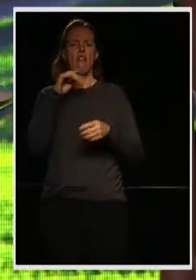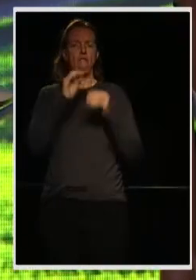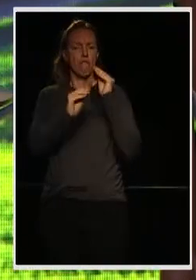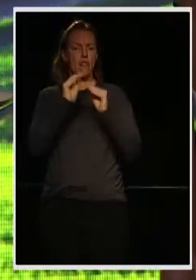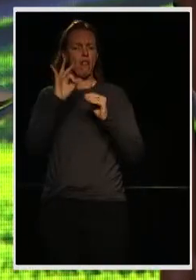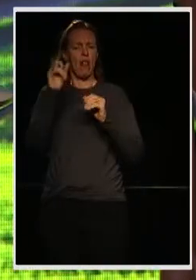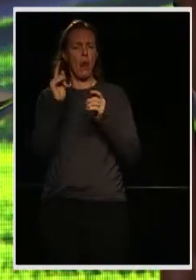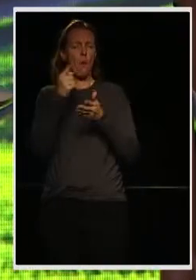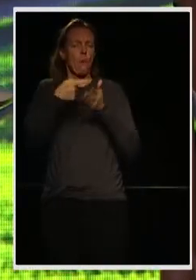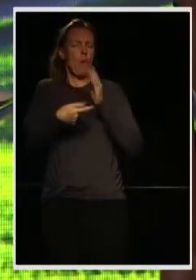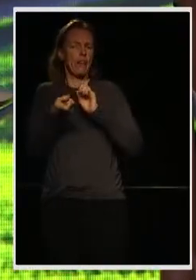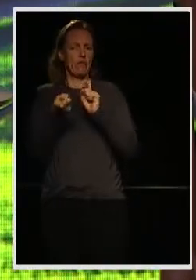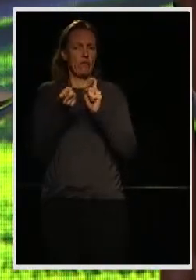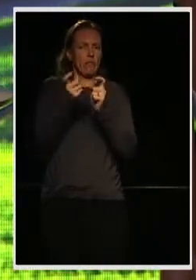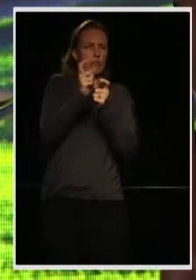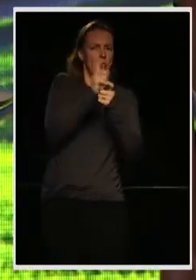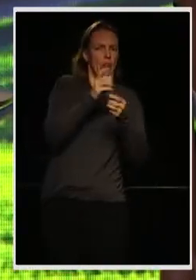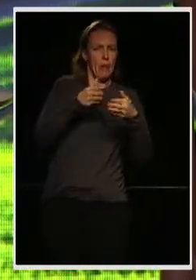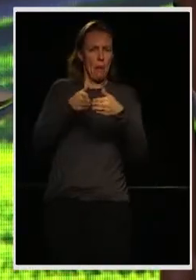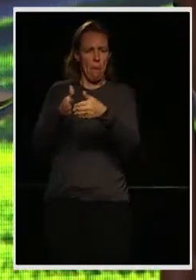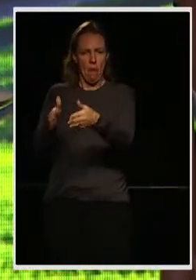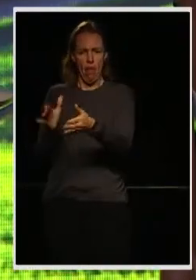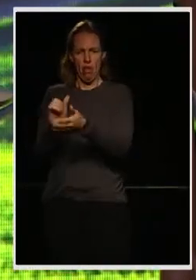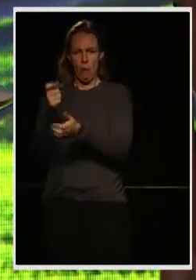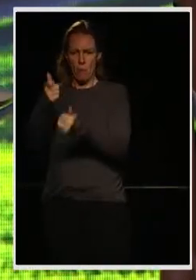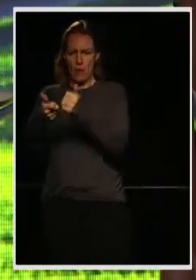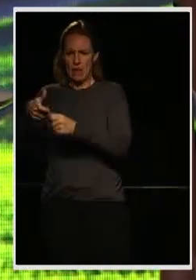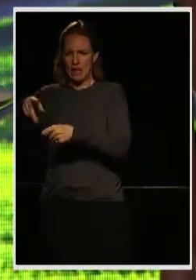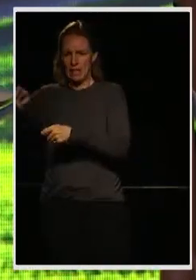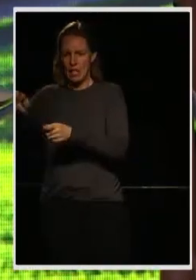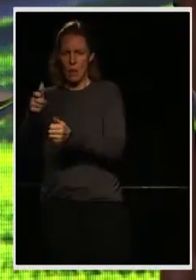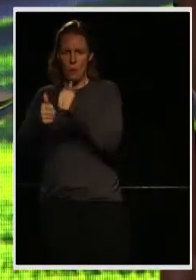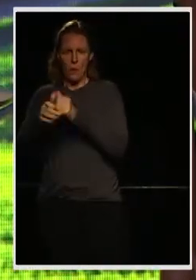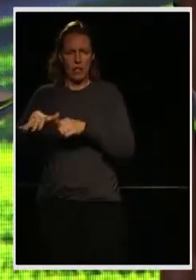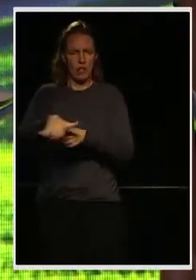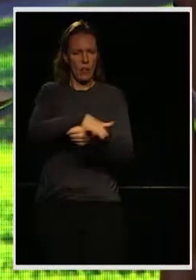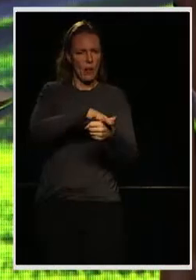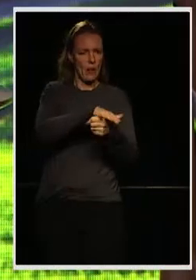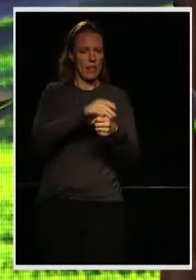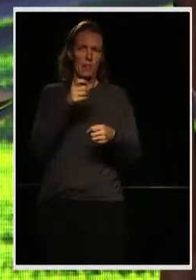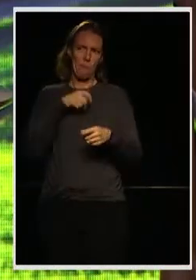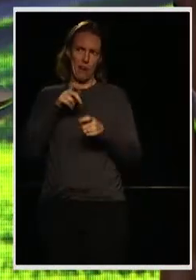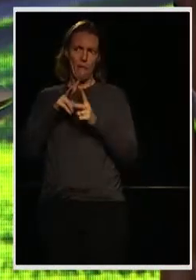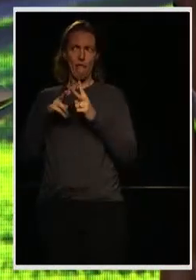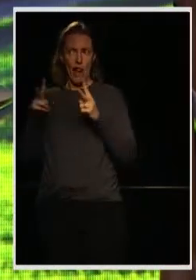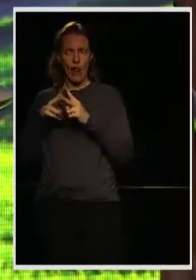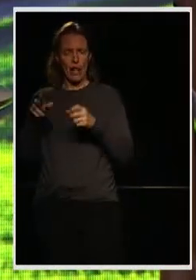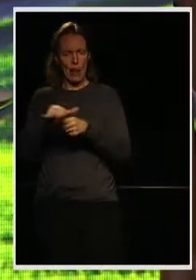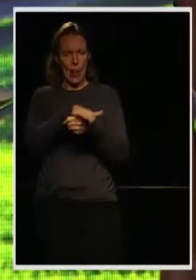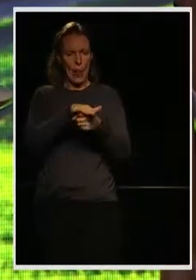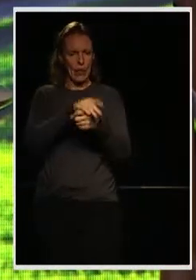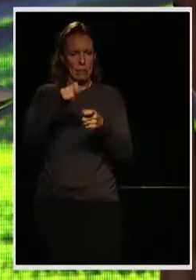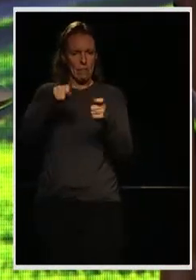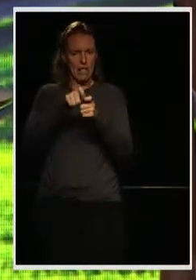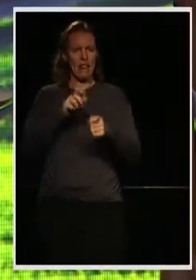what is the transformation pathway that we need in which locations. It's going to be very location specific. Like you're saying, here in upstate, you're enjoying